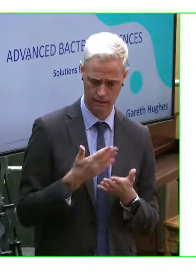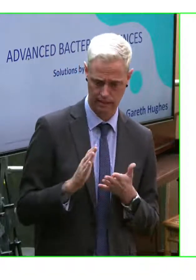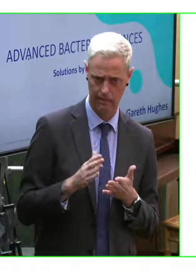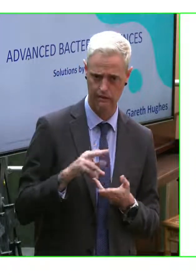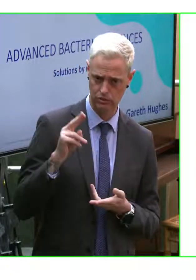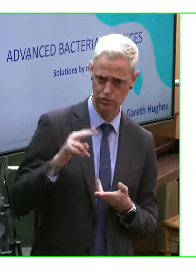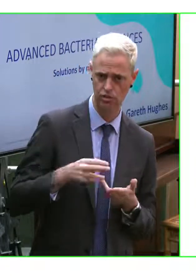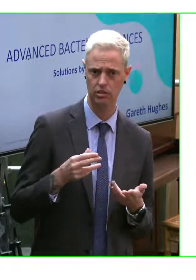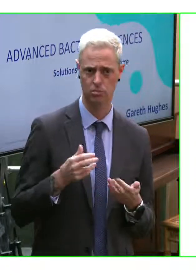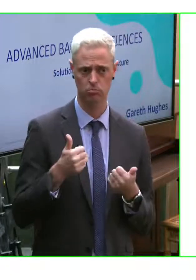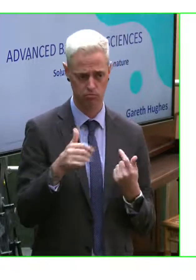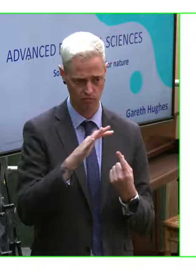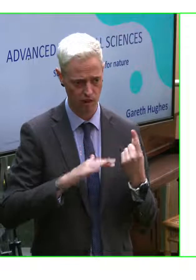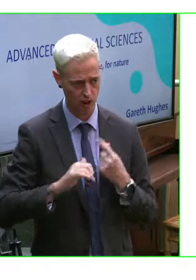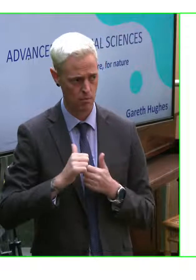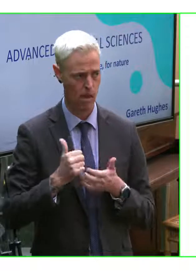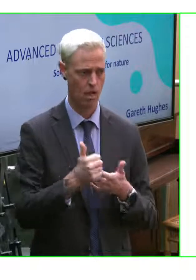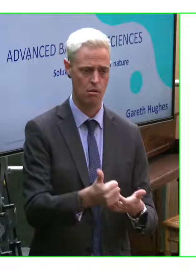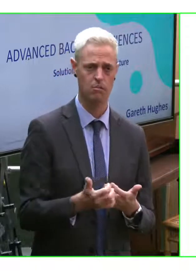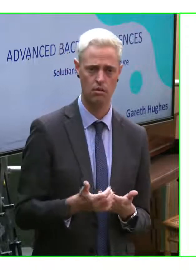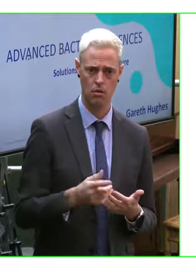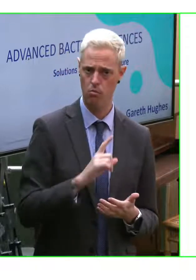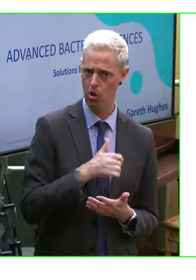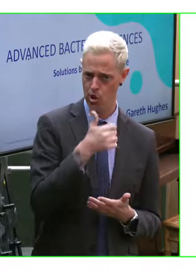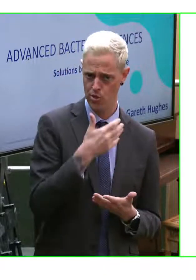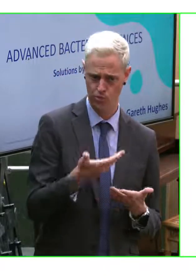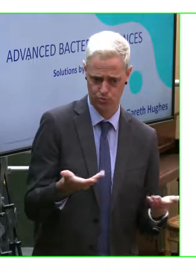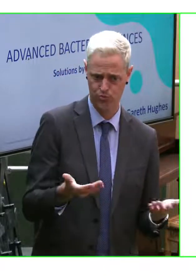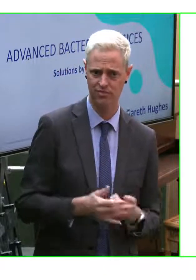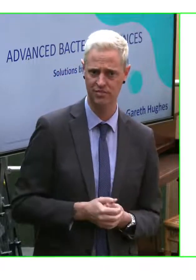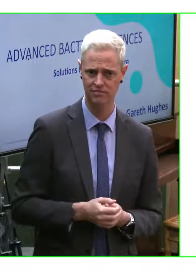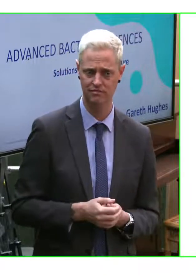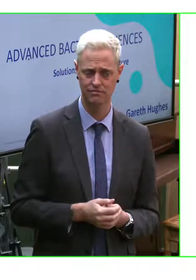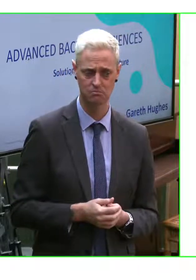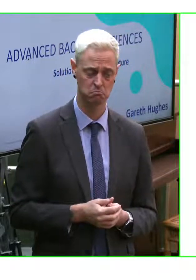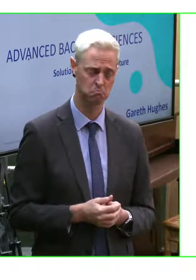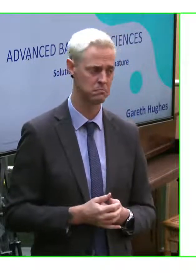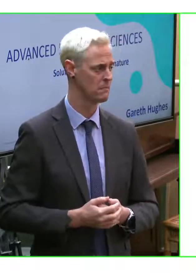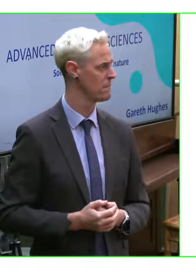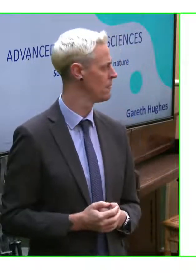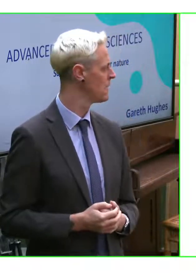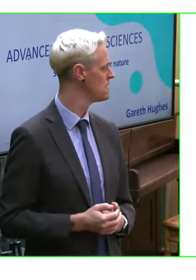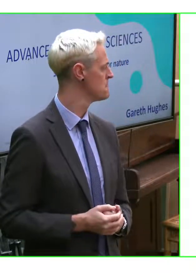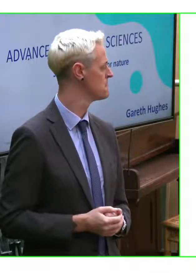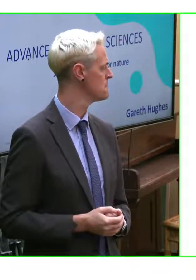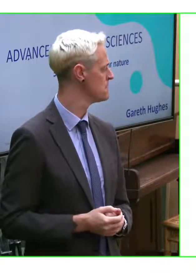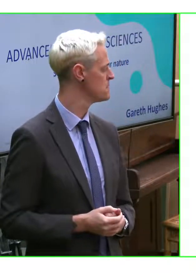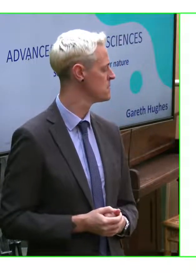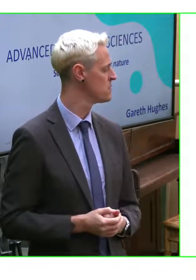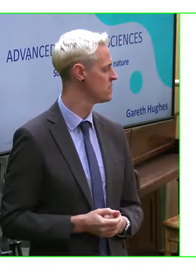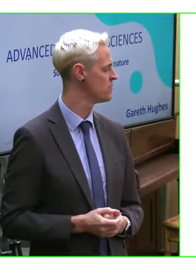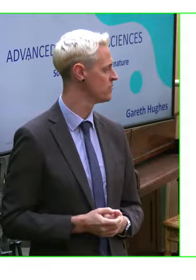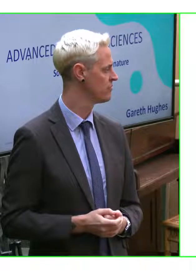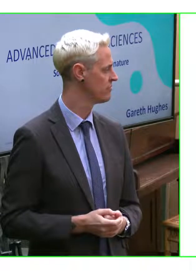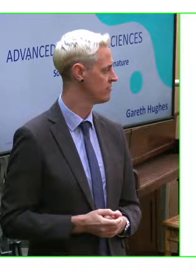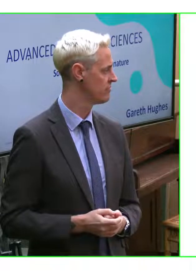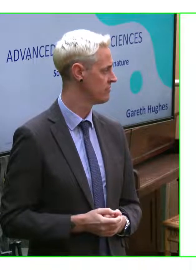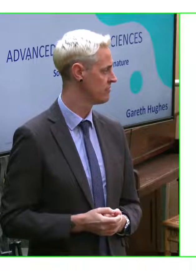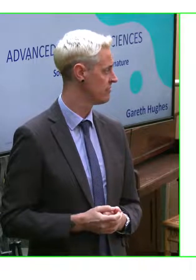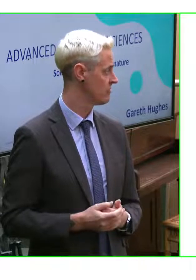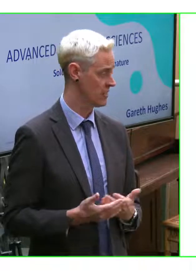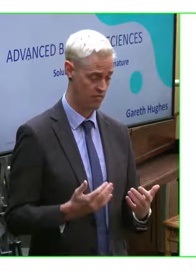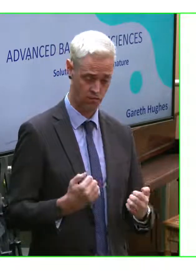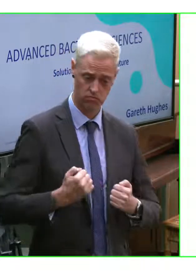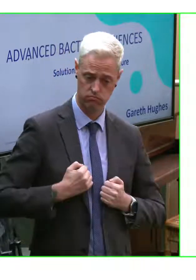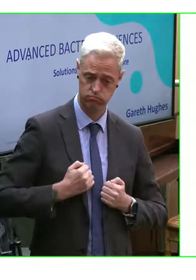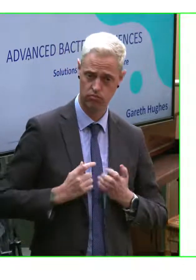cheap, they're good for the environment. Why would you not want to use them? So today we have first generation products that